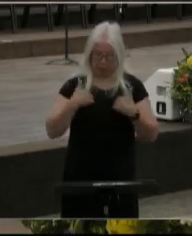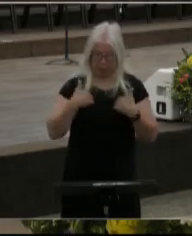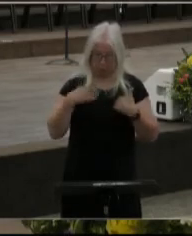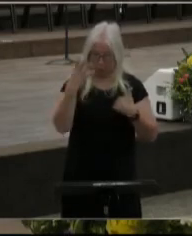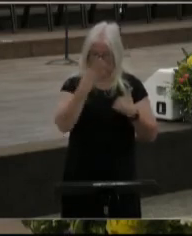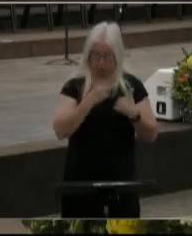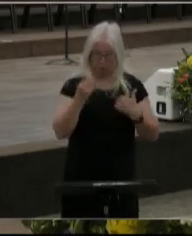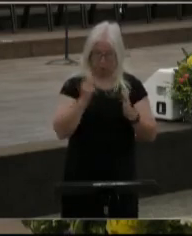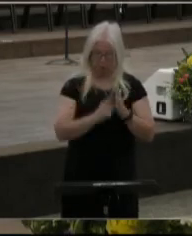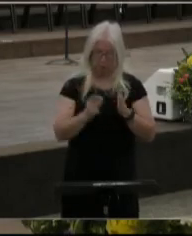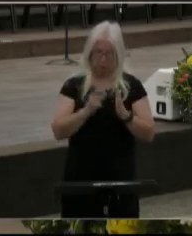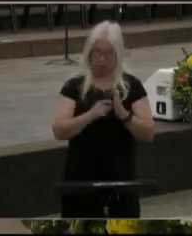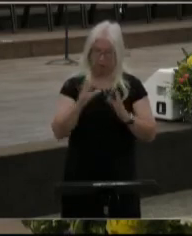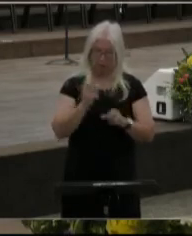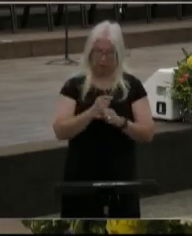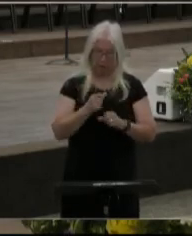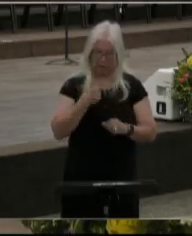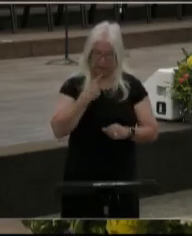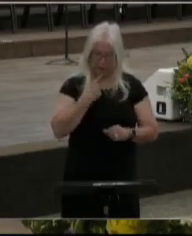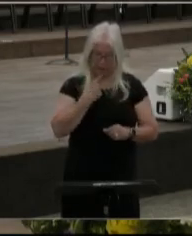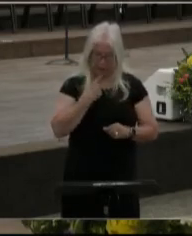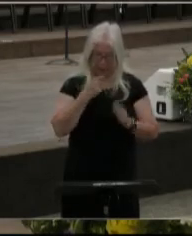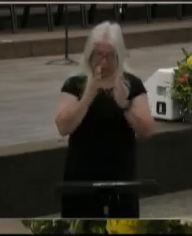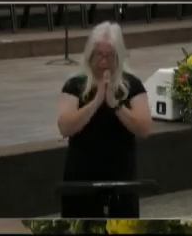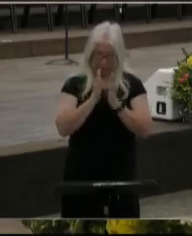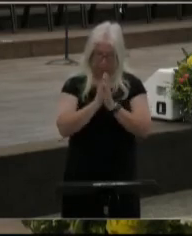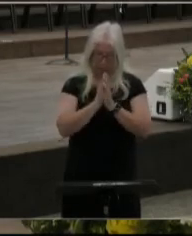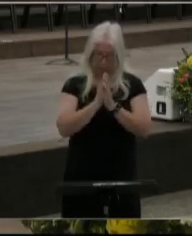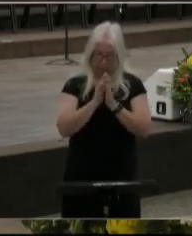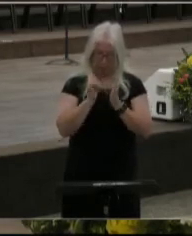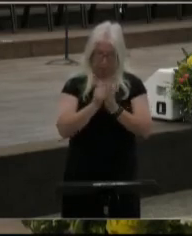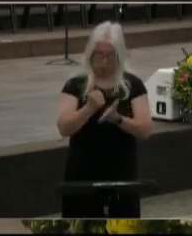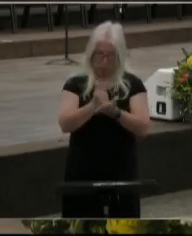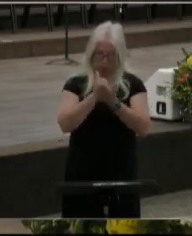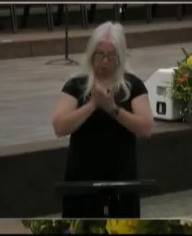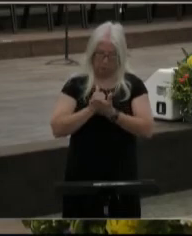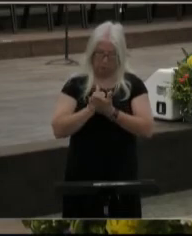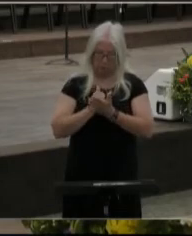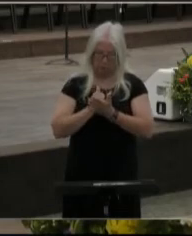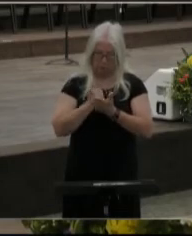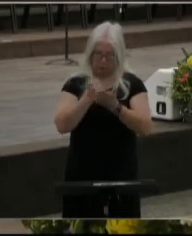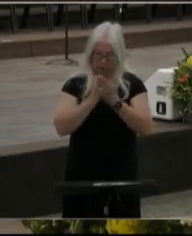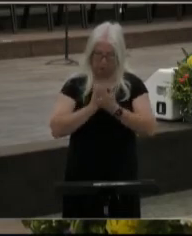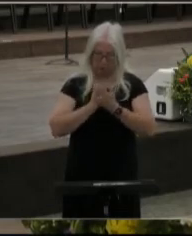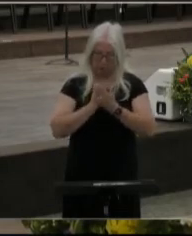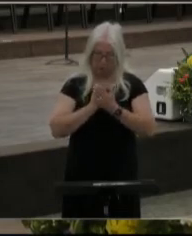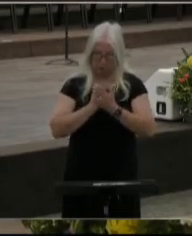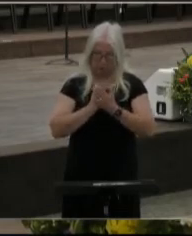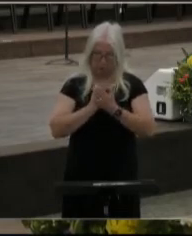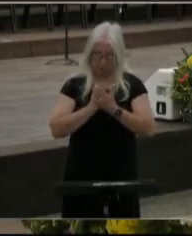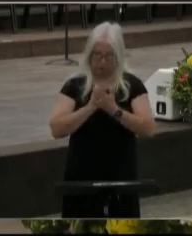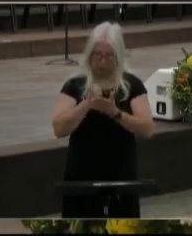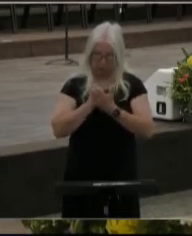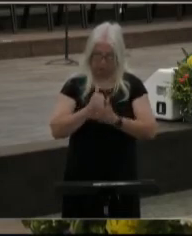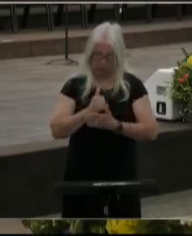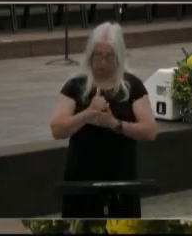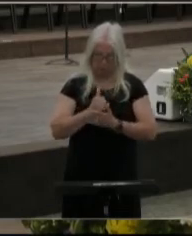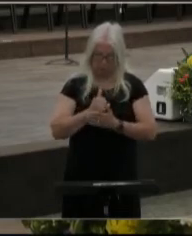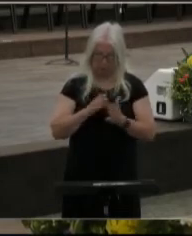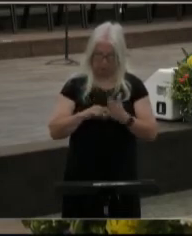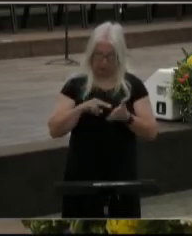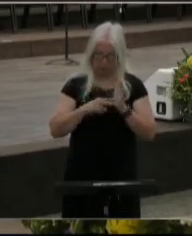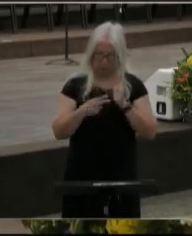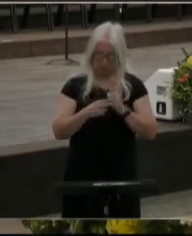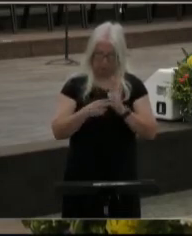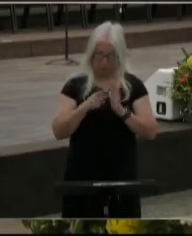beautiful verses I didn't get a chance to get to. And I pray, Father in heaven, that you would help us, Lord. Help us, help us, help us. Help us, Lord, to find